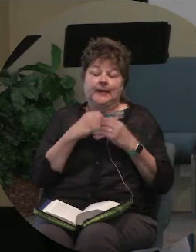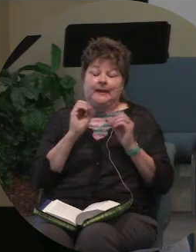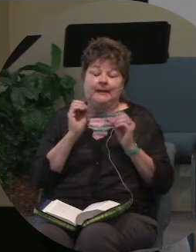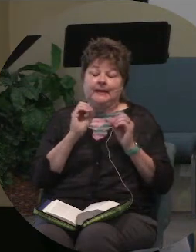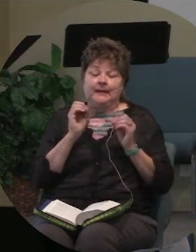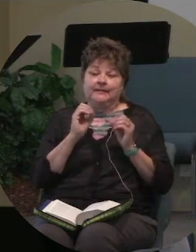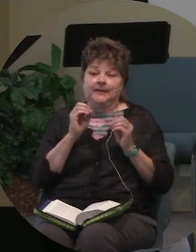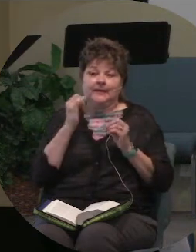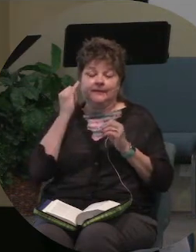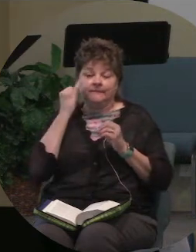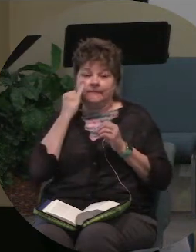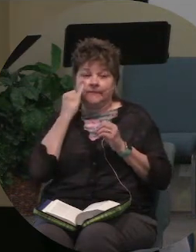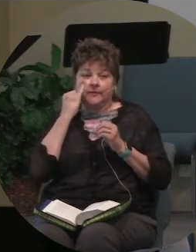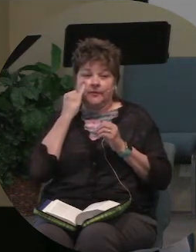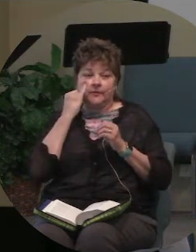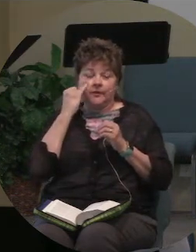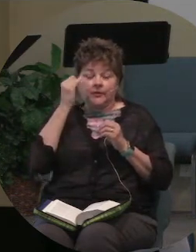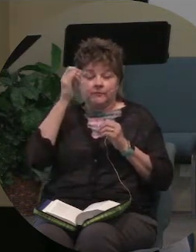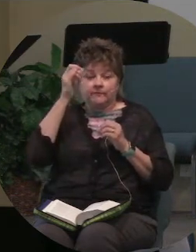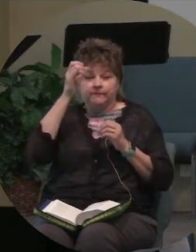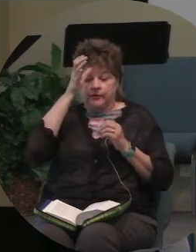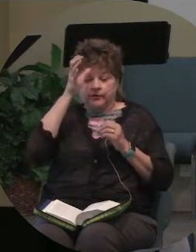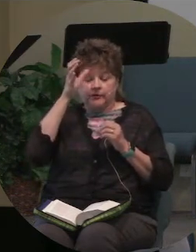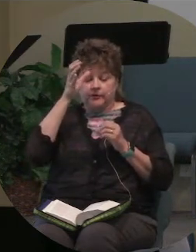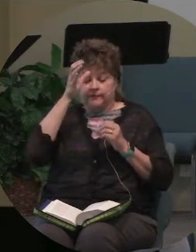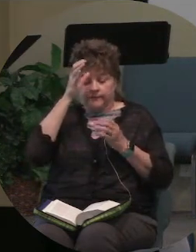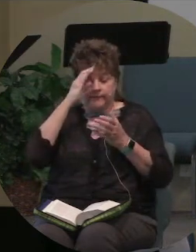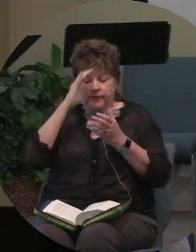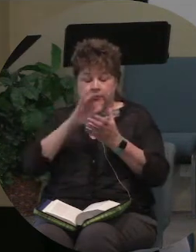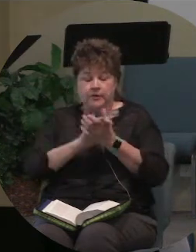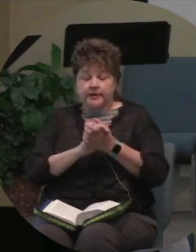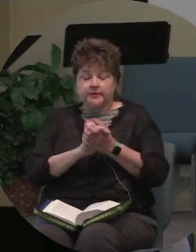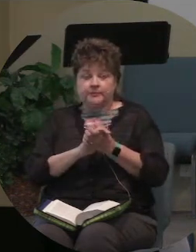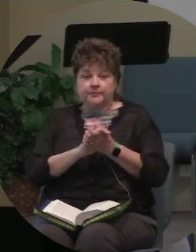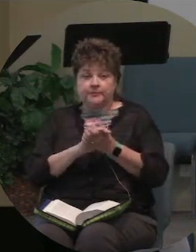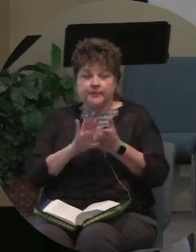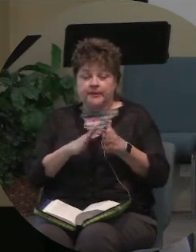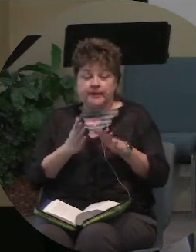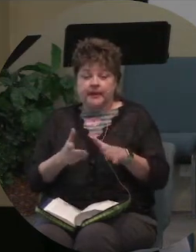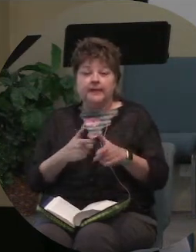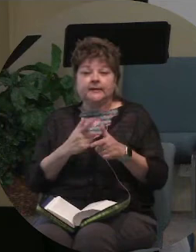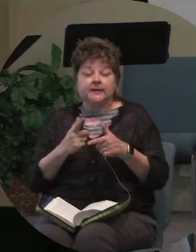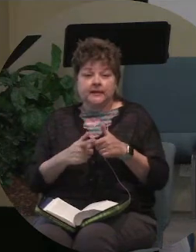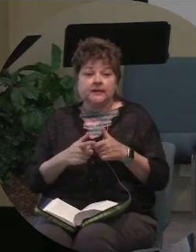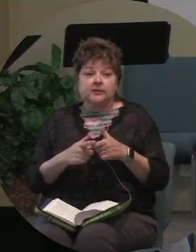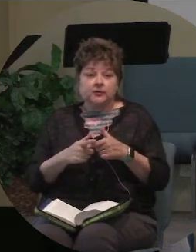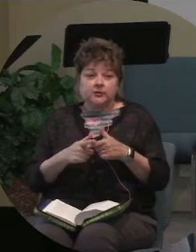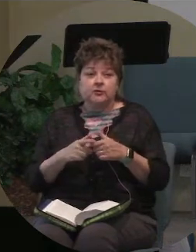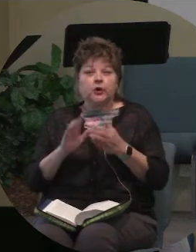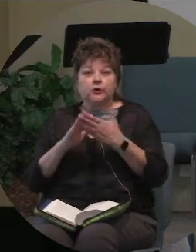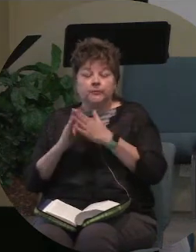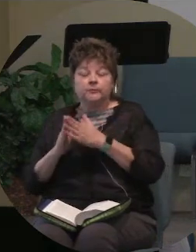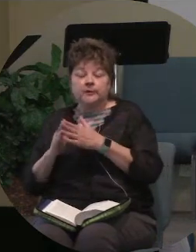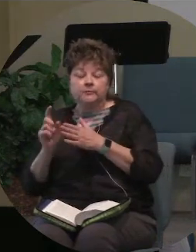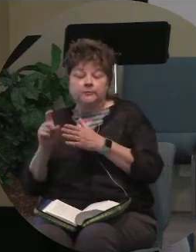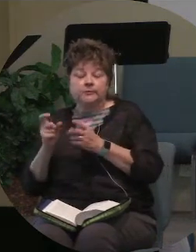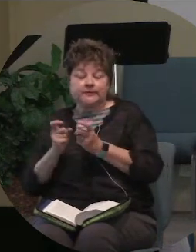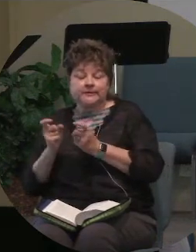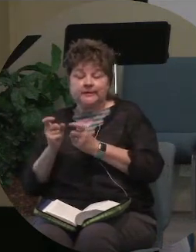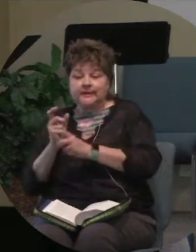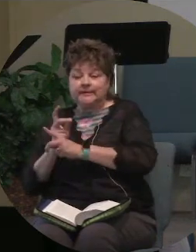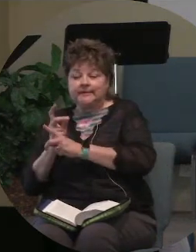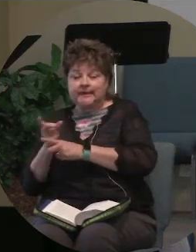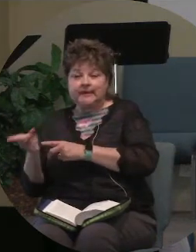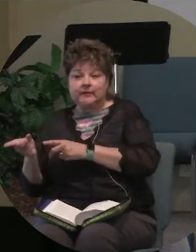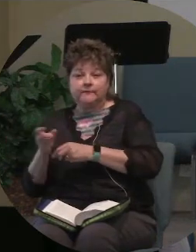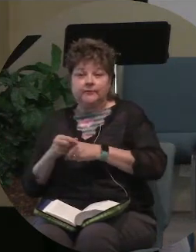you were a widow, your community was supposed to take care of you. You would say your church, if that would be, but it would be your religion. Your people would